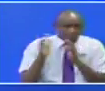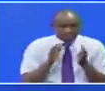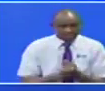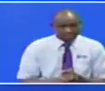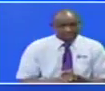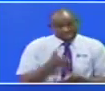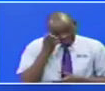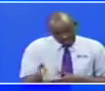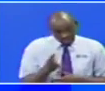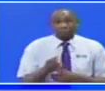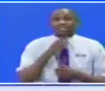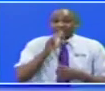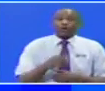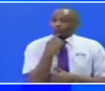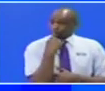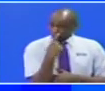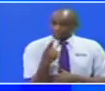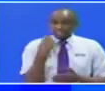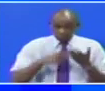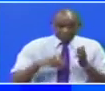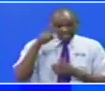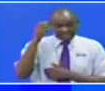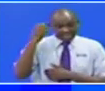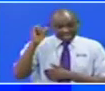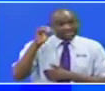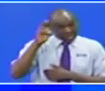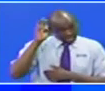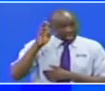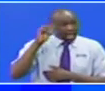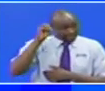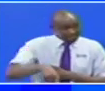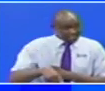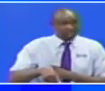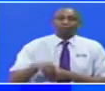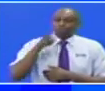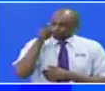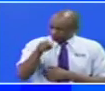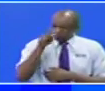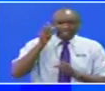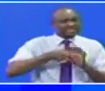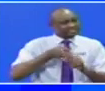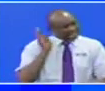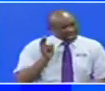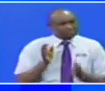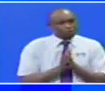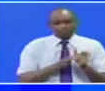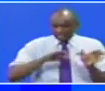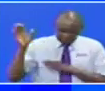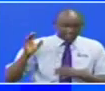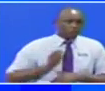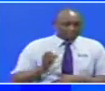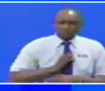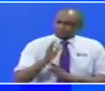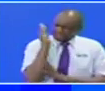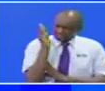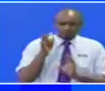Baringo Senator Gideon Moi today called on Tiati MP Asman Kamama to step aside as the chair of the Parliamentary Committee on